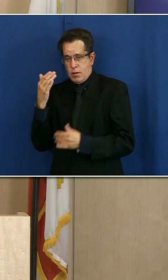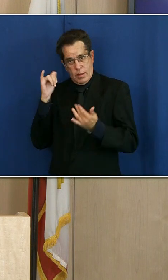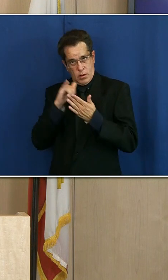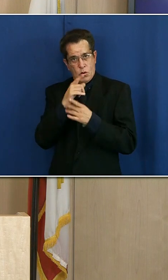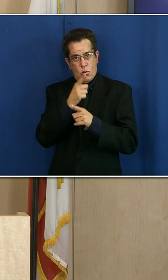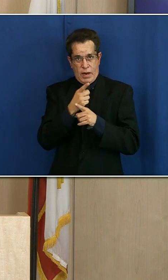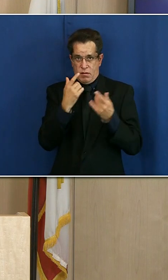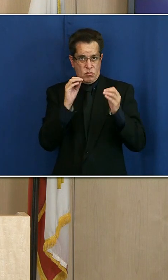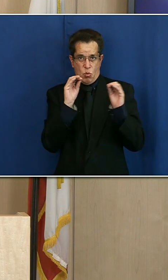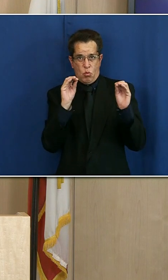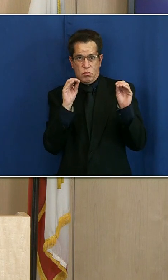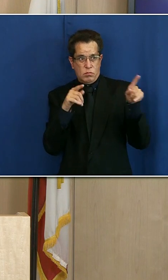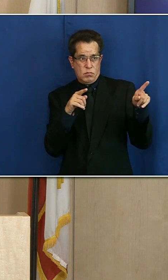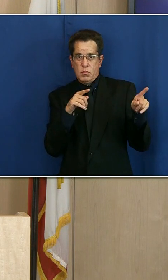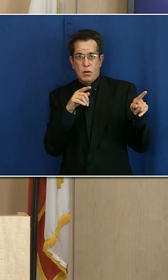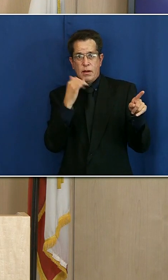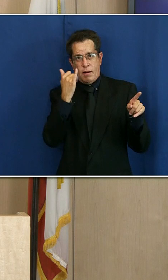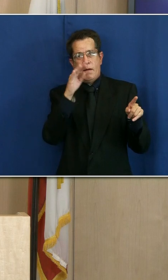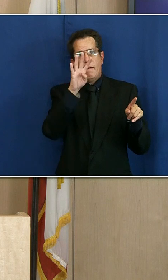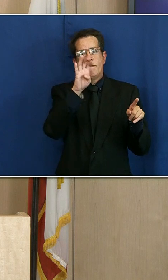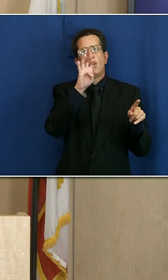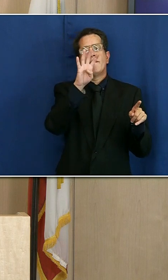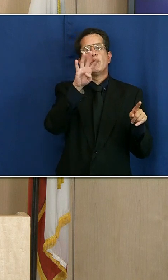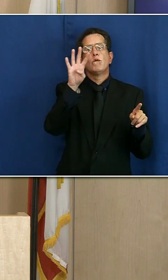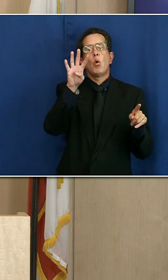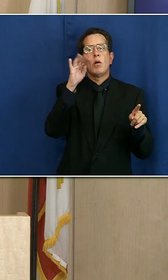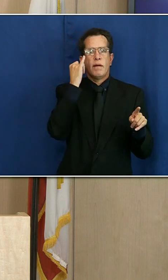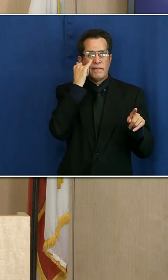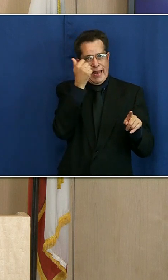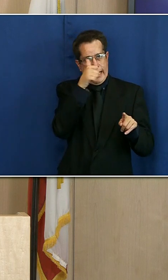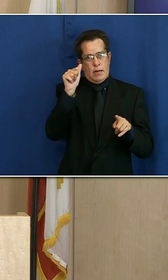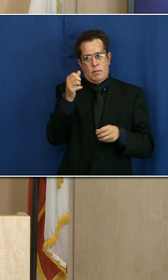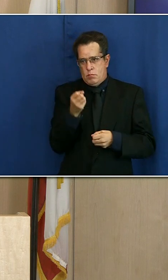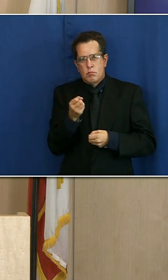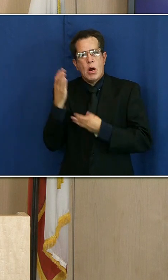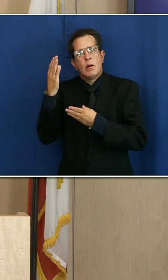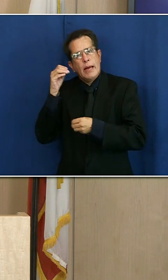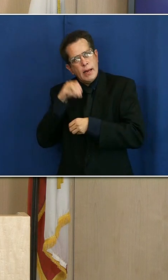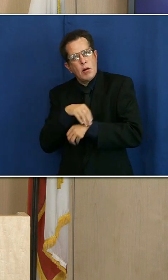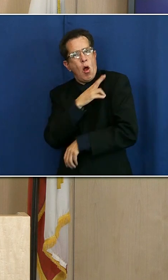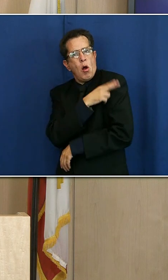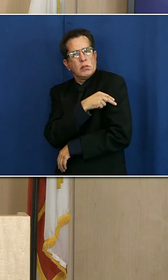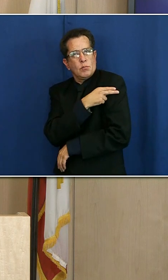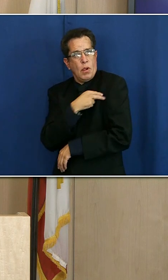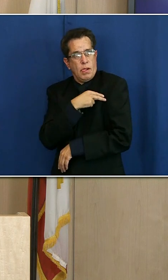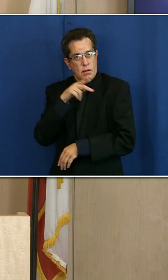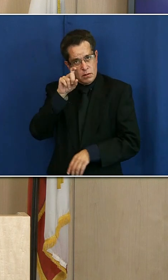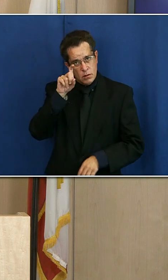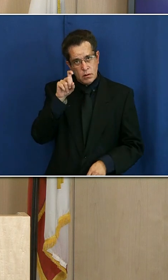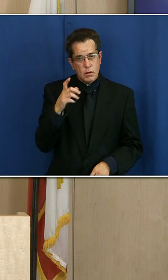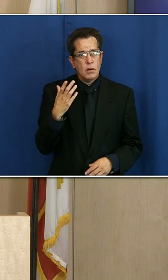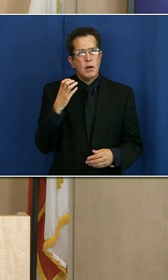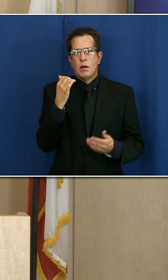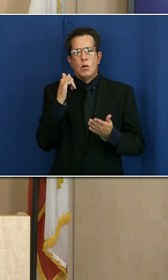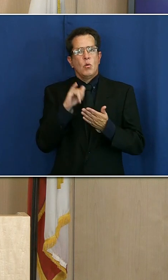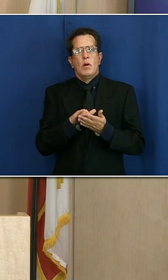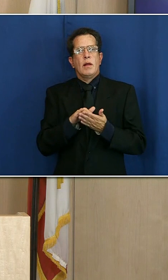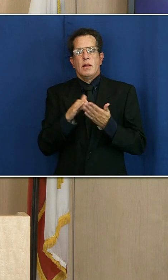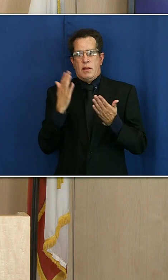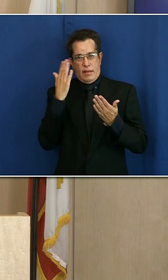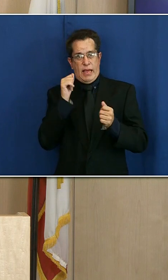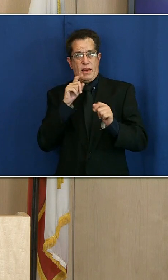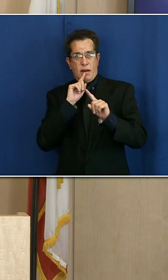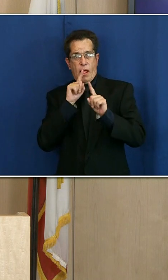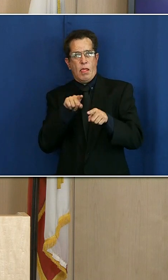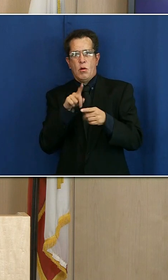up to 444? And if nobody's been hospitalized, what does this say about, what this